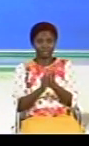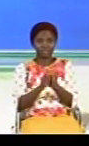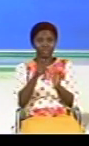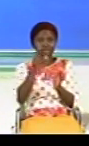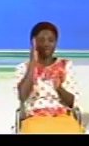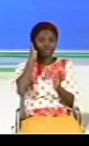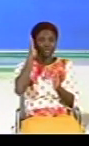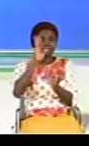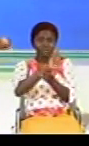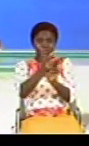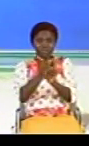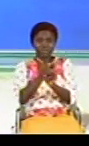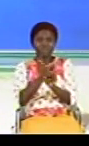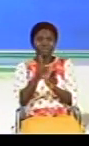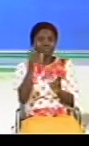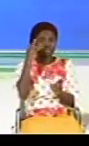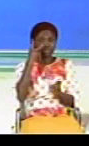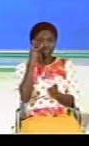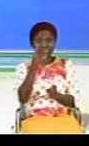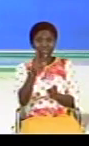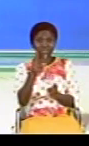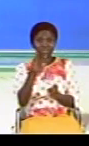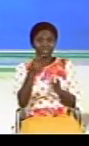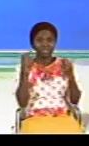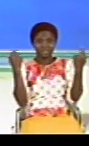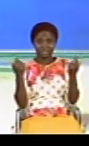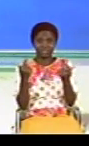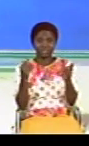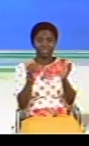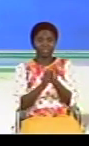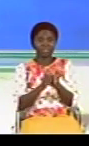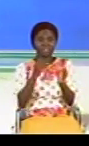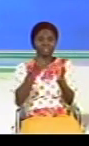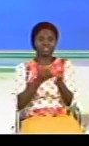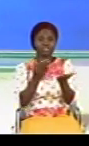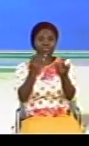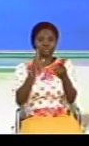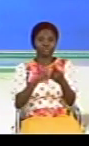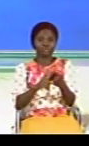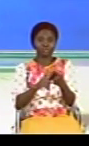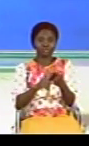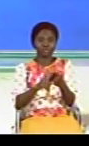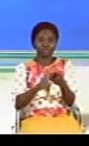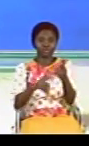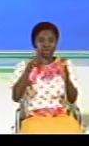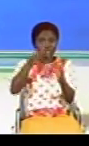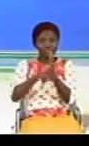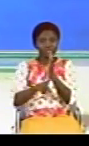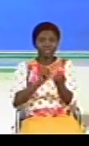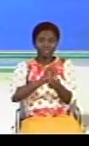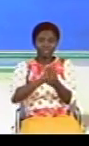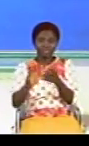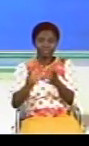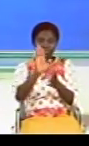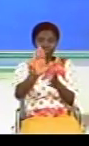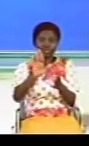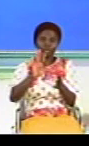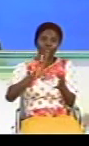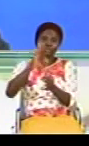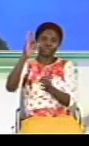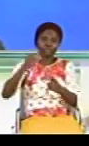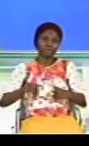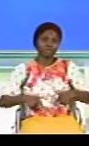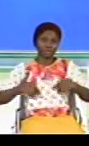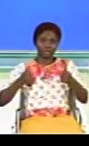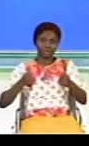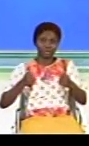you. He wants to sting you. That sin wants to kill and destroy your spiritual life. You see sin